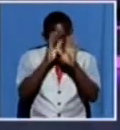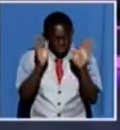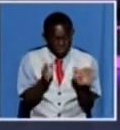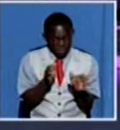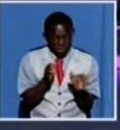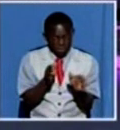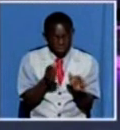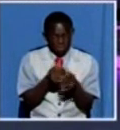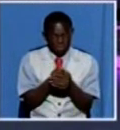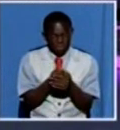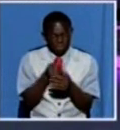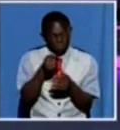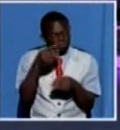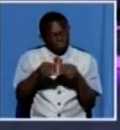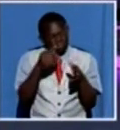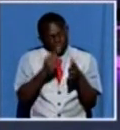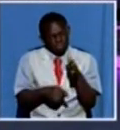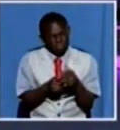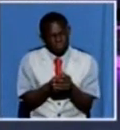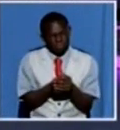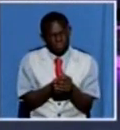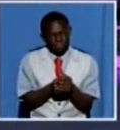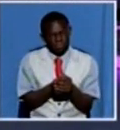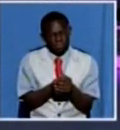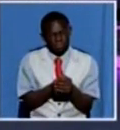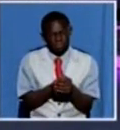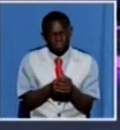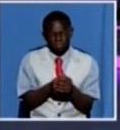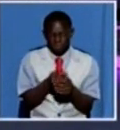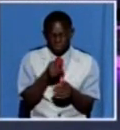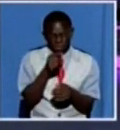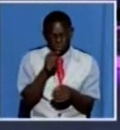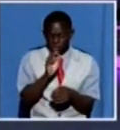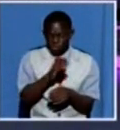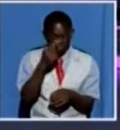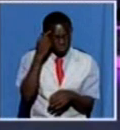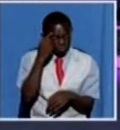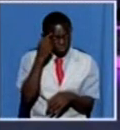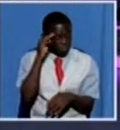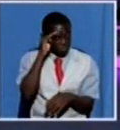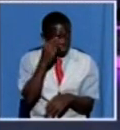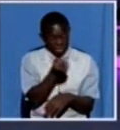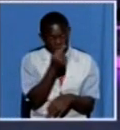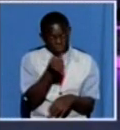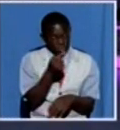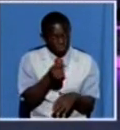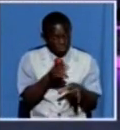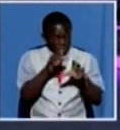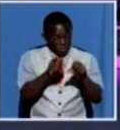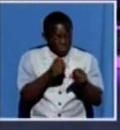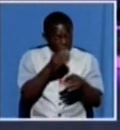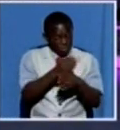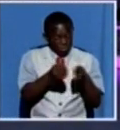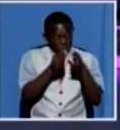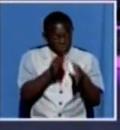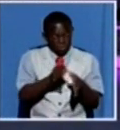Parliament. What is this? Did you single source? Was there single sourcing? No, and I spoke in Parliament. There is what we call in Zambian